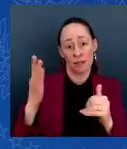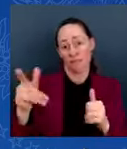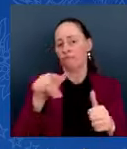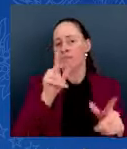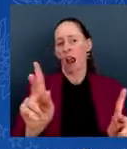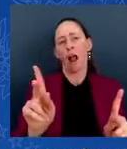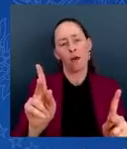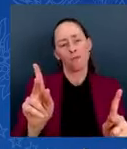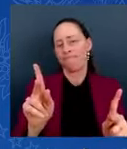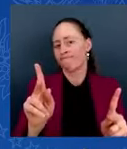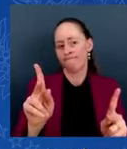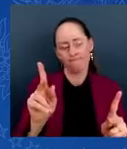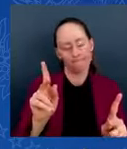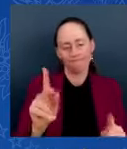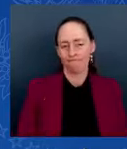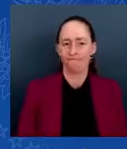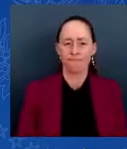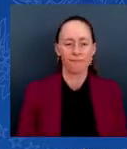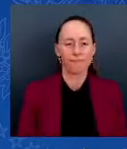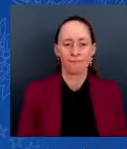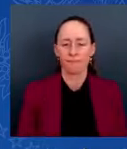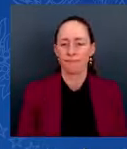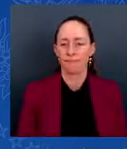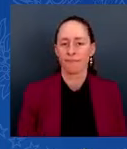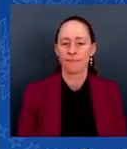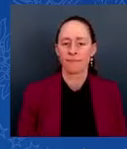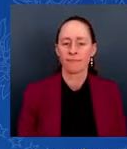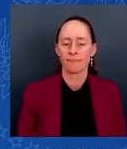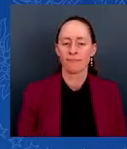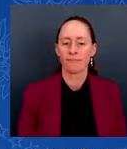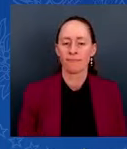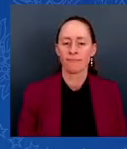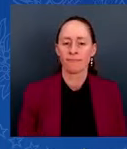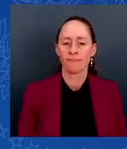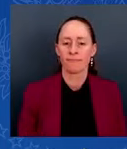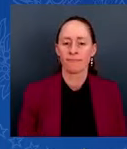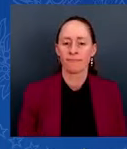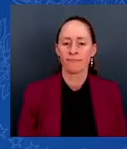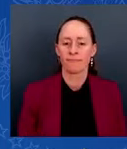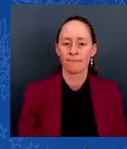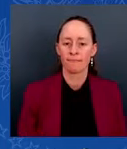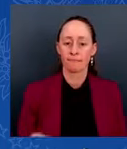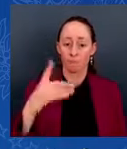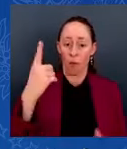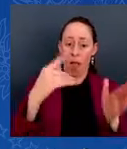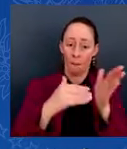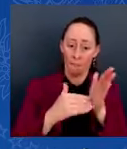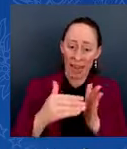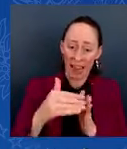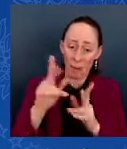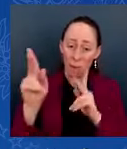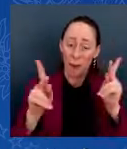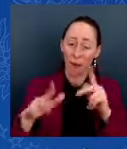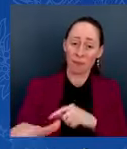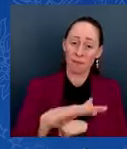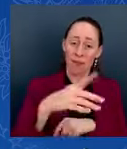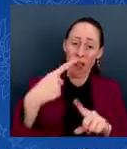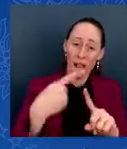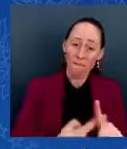We're protecting 1 million Americans every month from unexpected medical bills. We're working to ban the use of medical